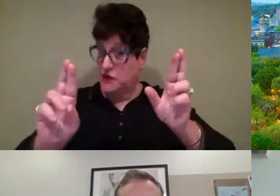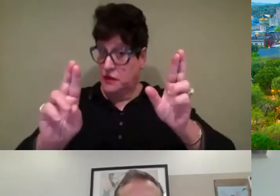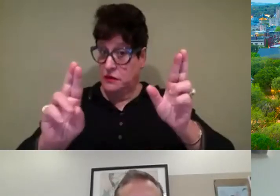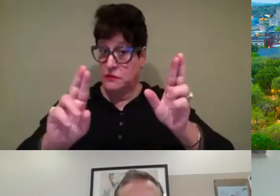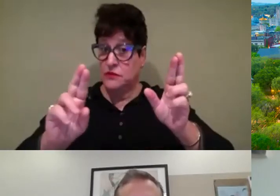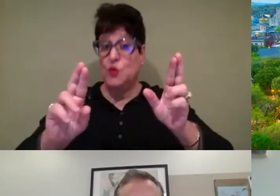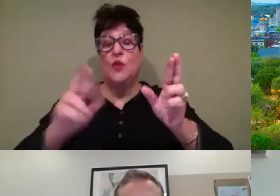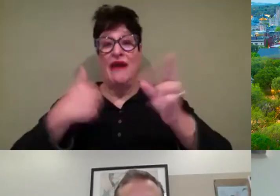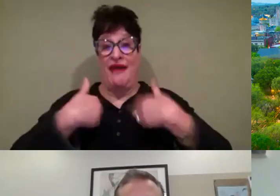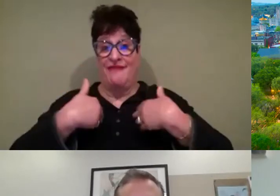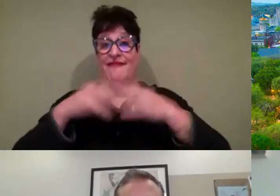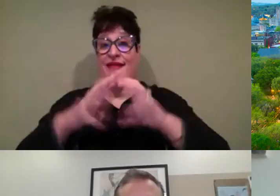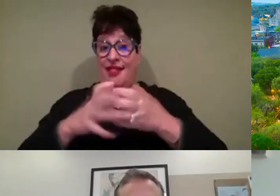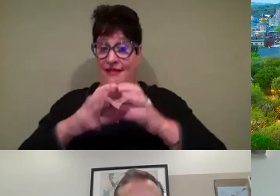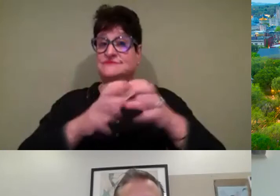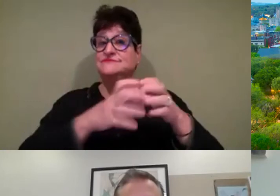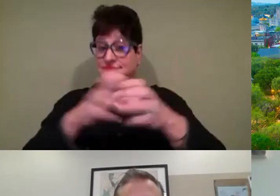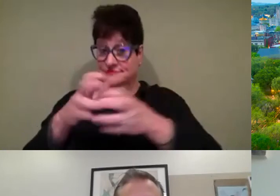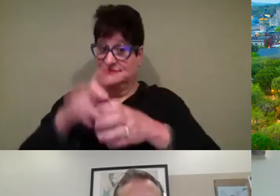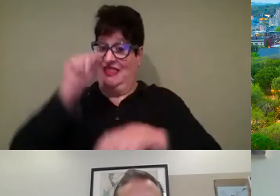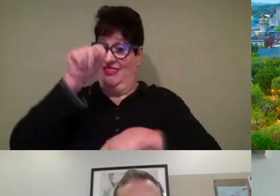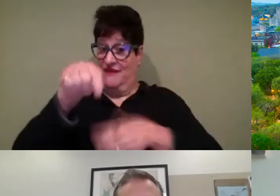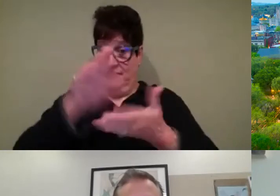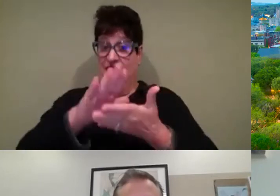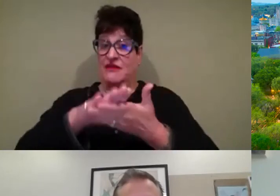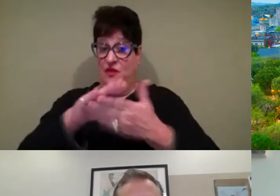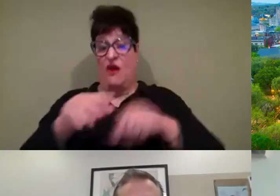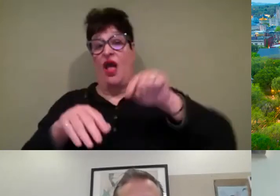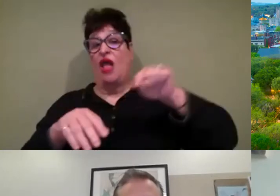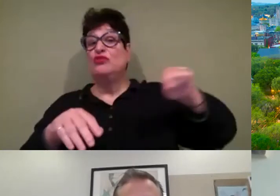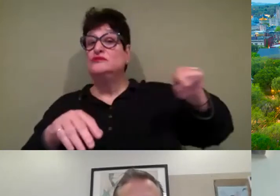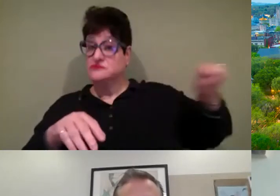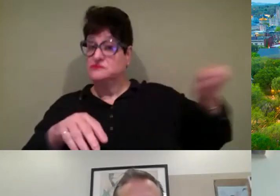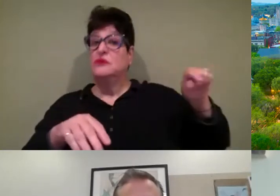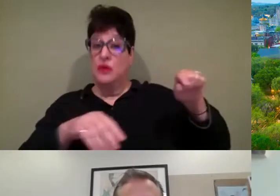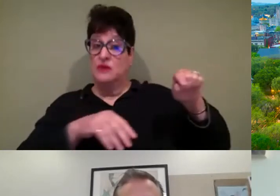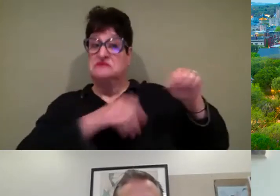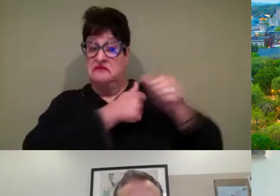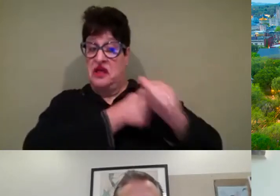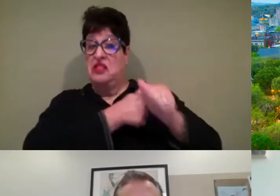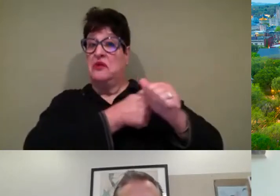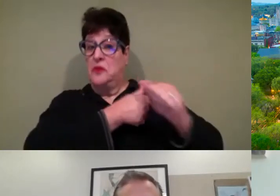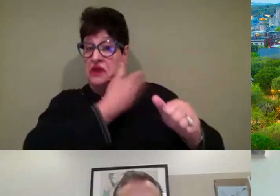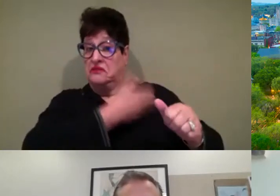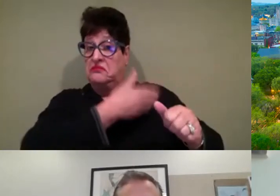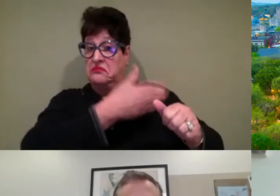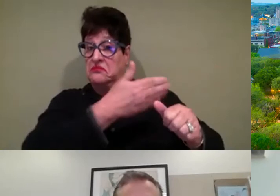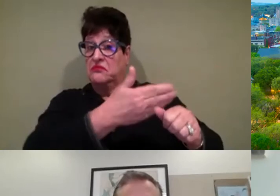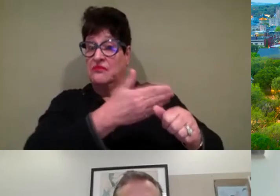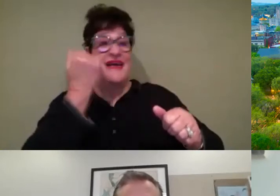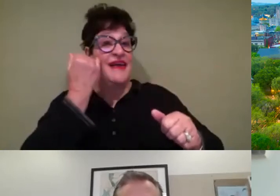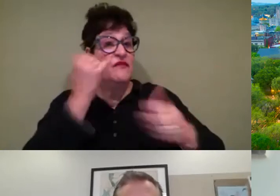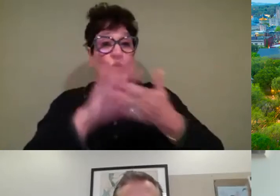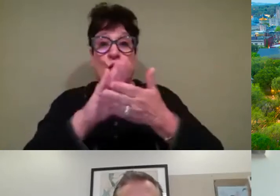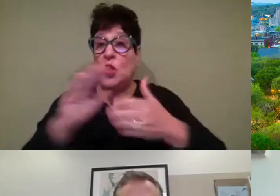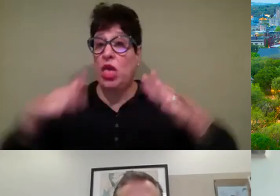track. The entire team has made clear that if any of the schools are not ready,